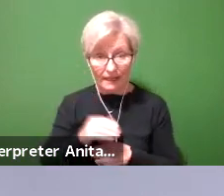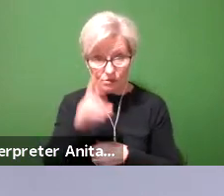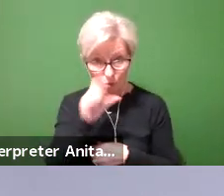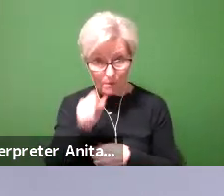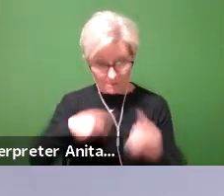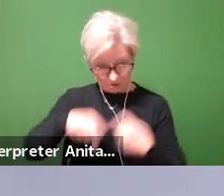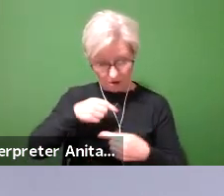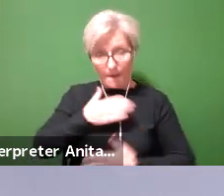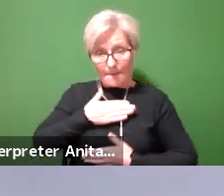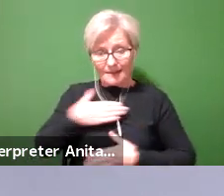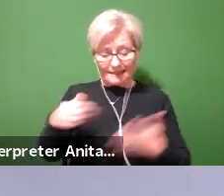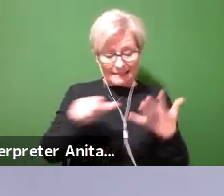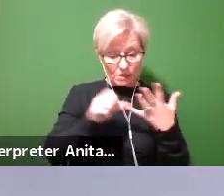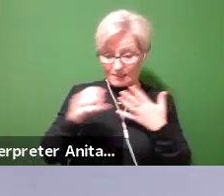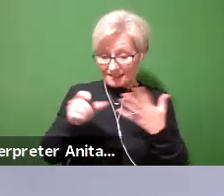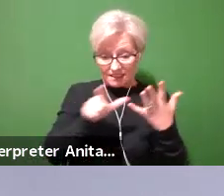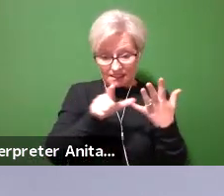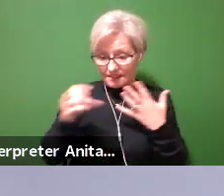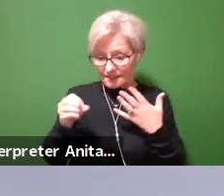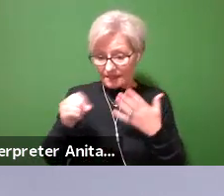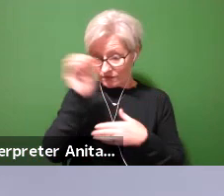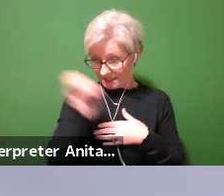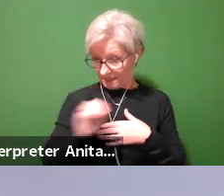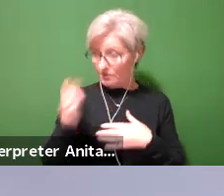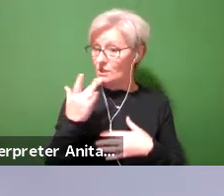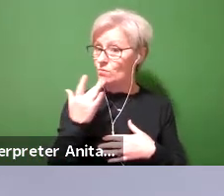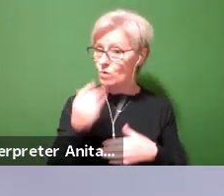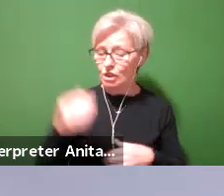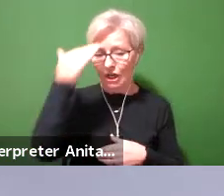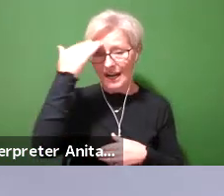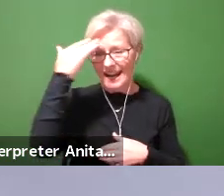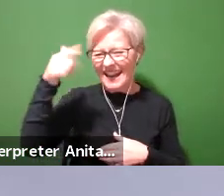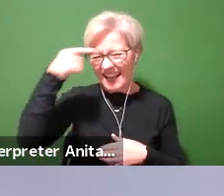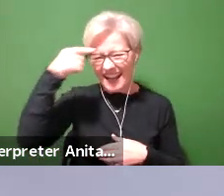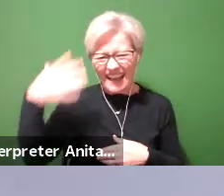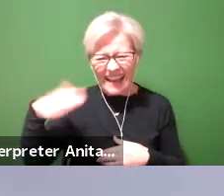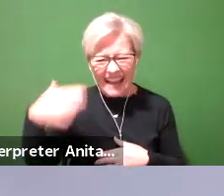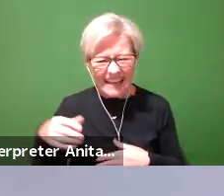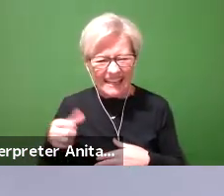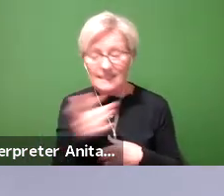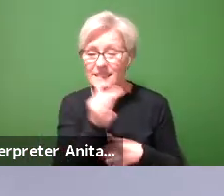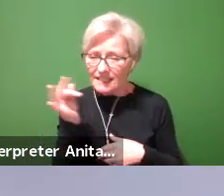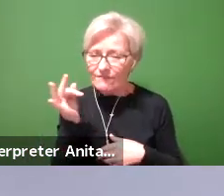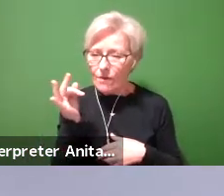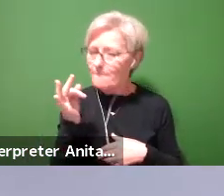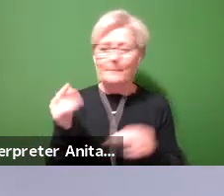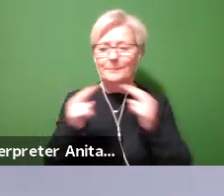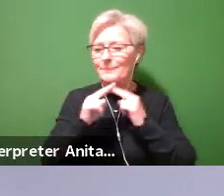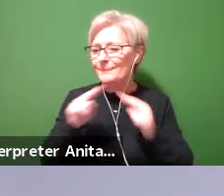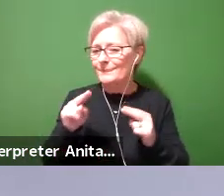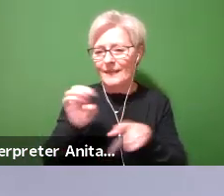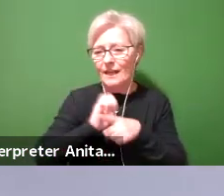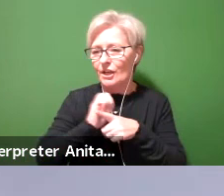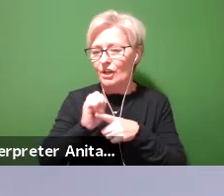water. Headaches can occur from dehydration, and our skin loses hydration quicker as we age. Water is the